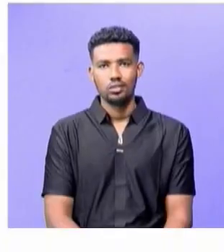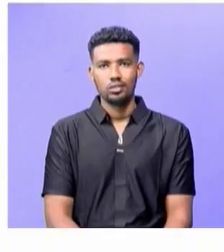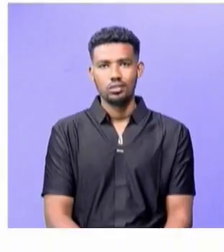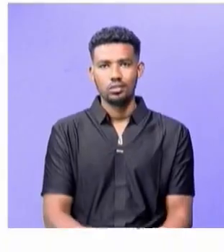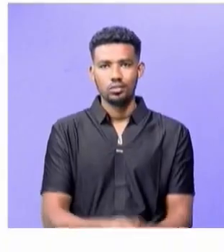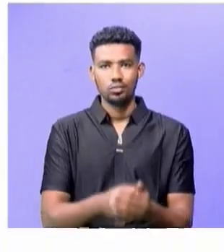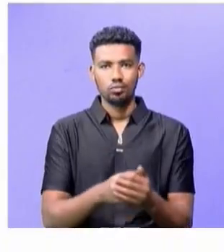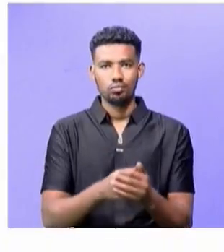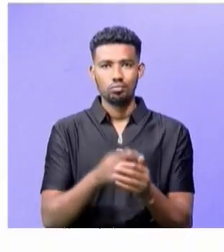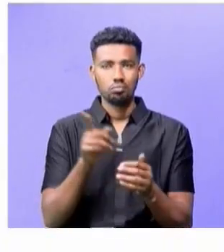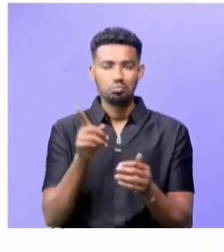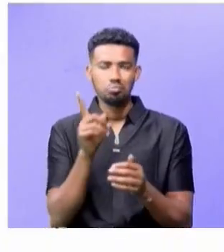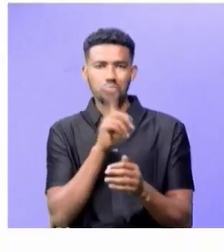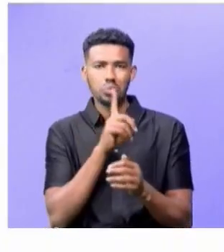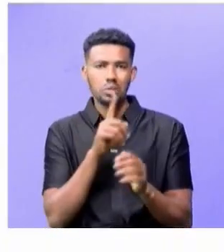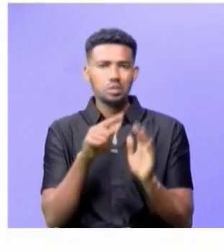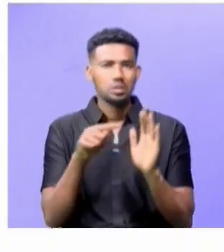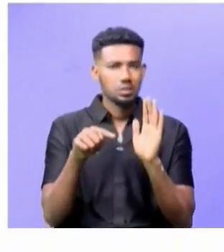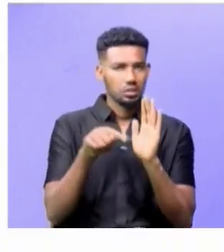negative sentence, neither